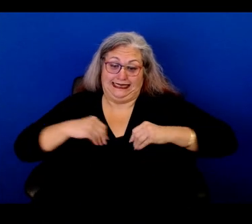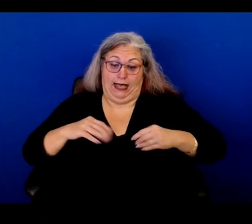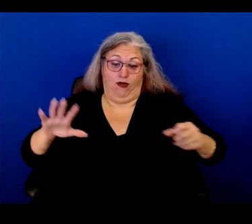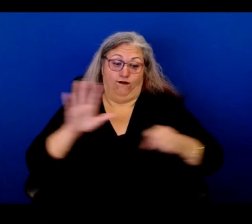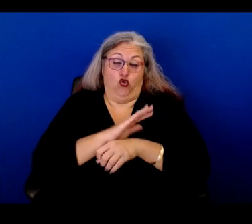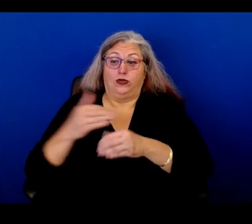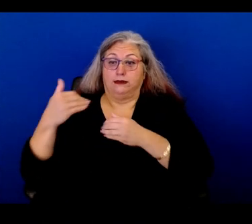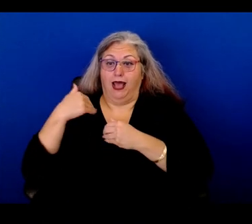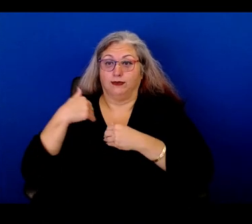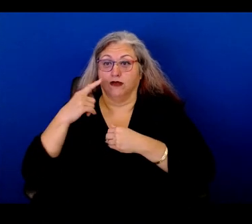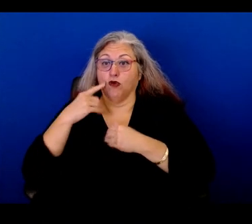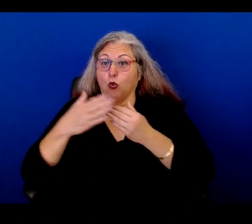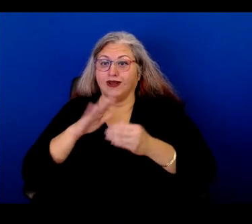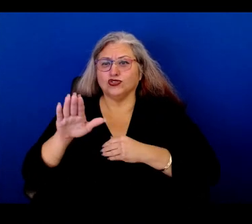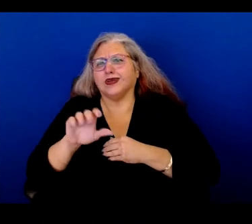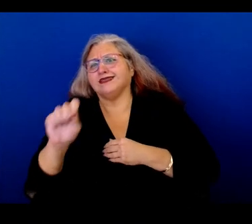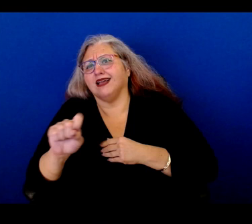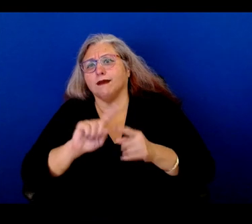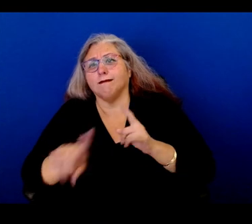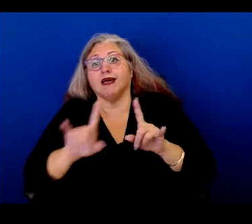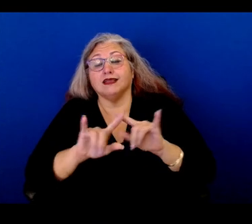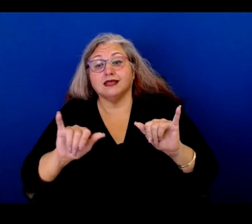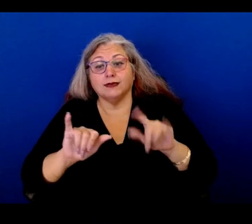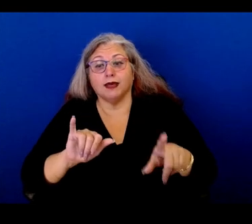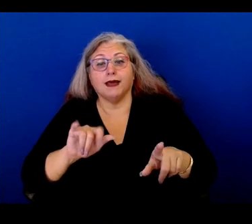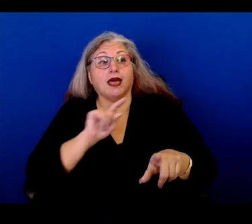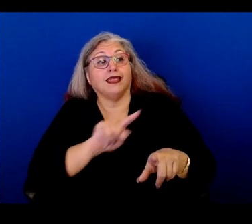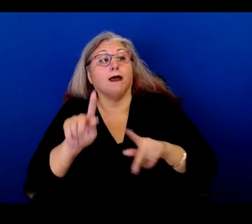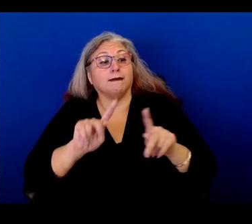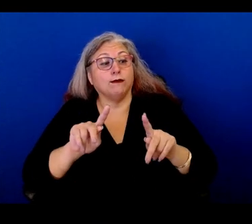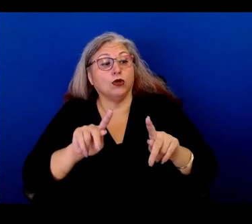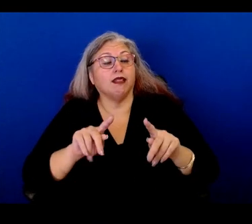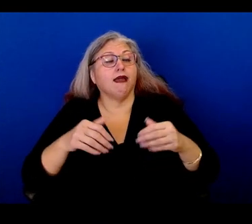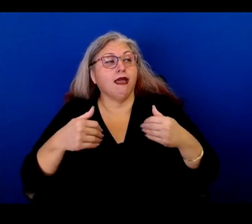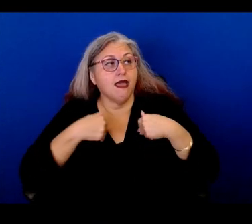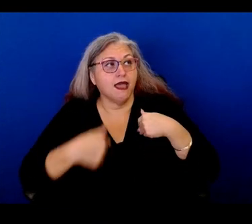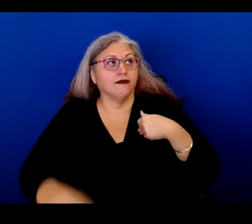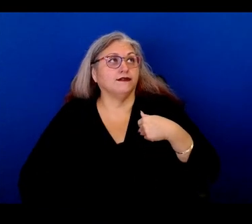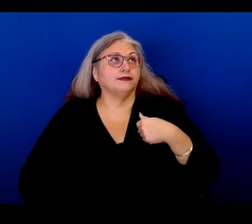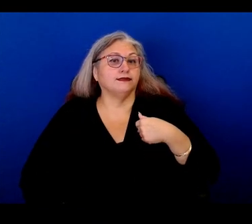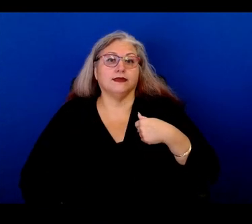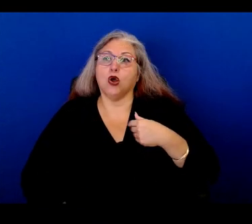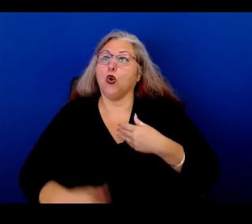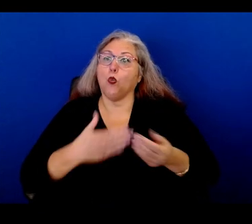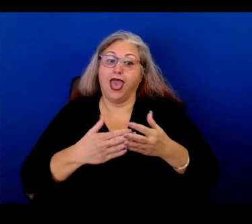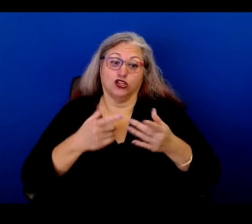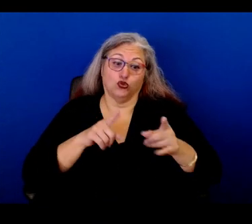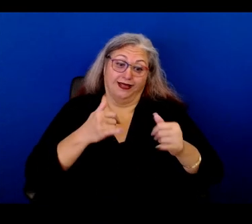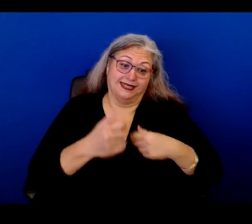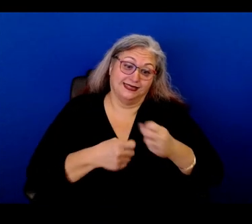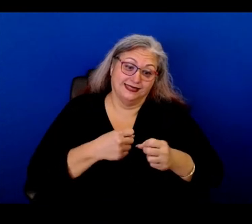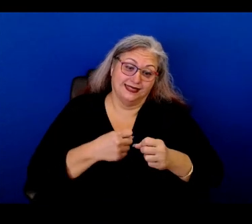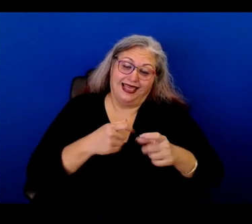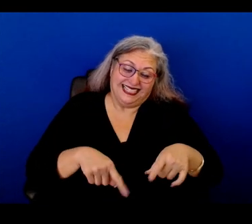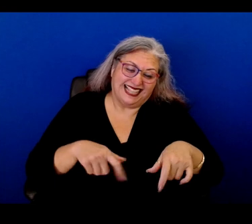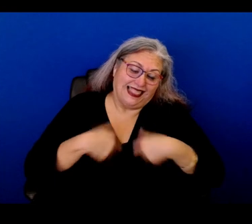what is yours for sure. But at the same time, there are people who are, whether it's this lifetime or another or